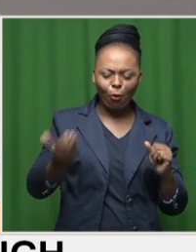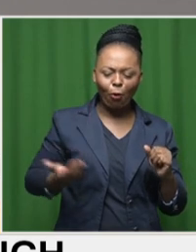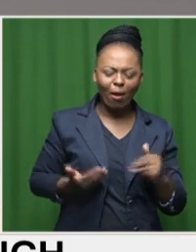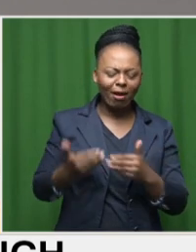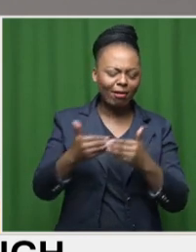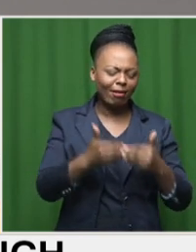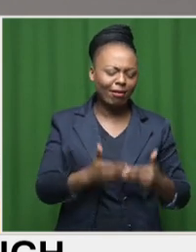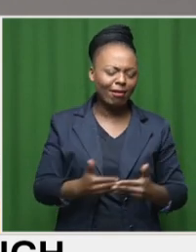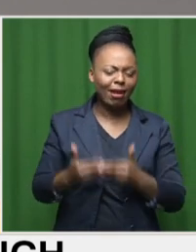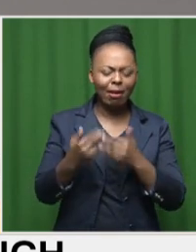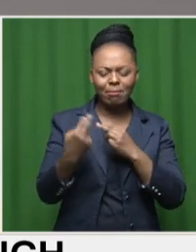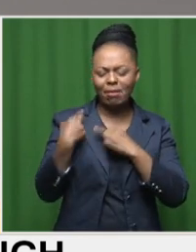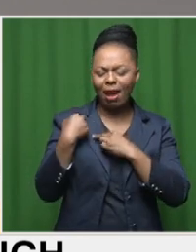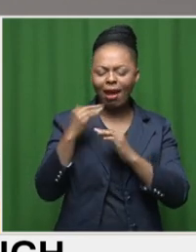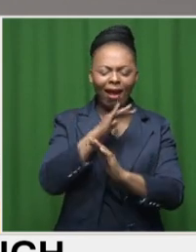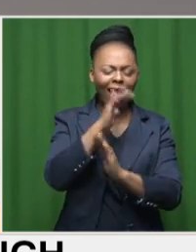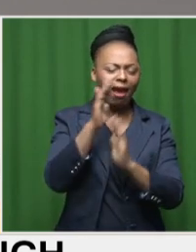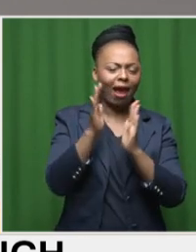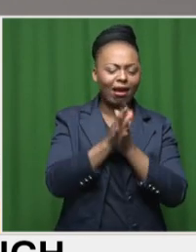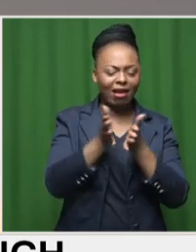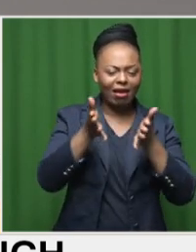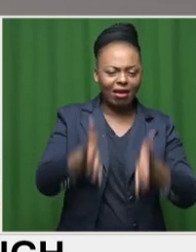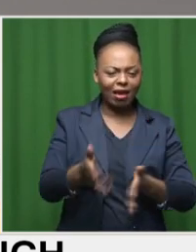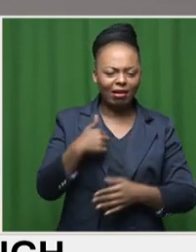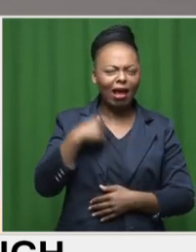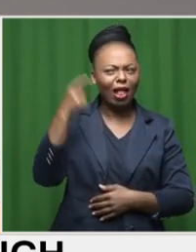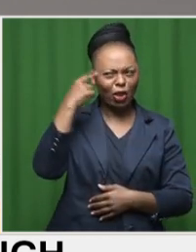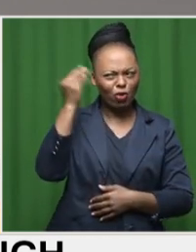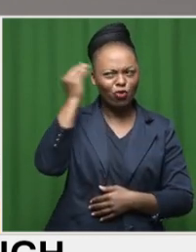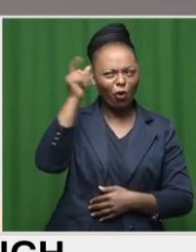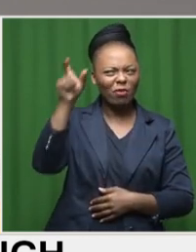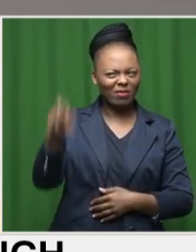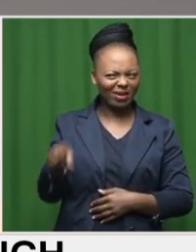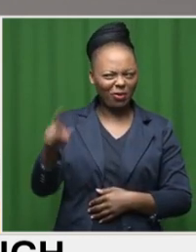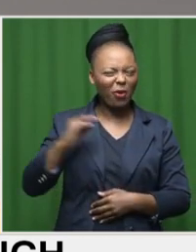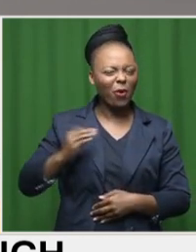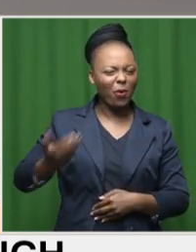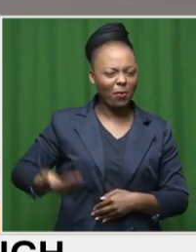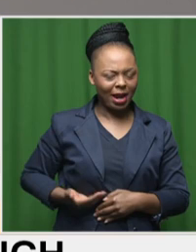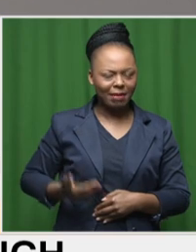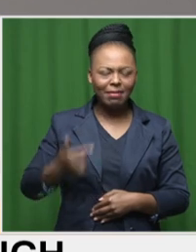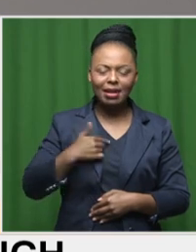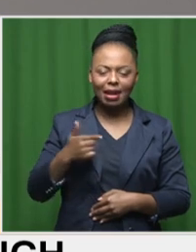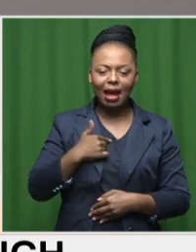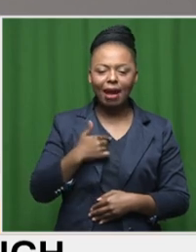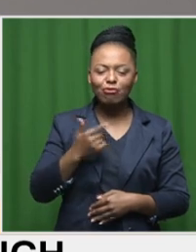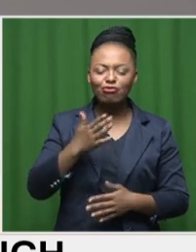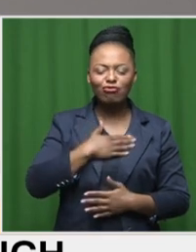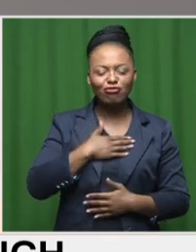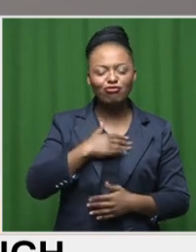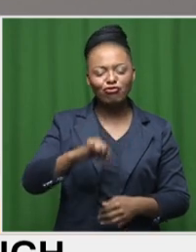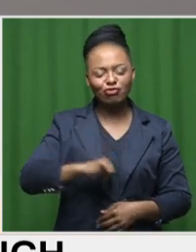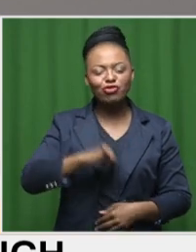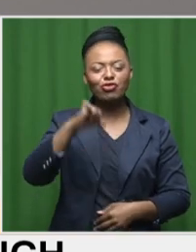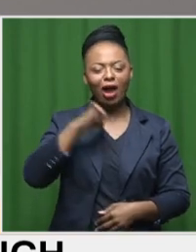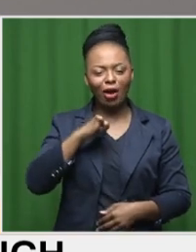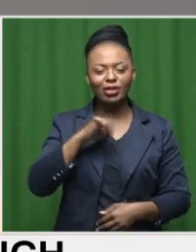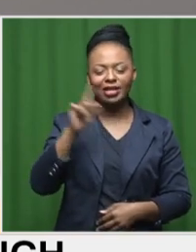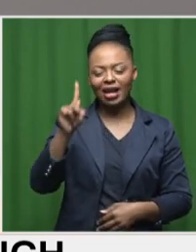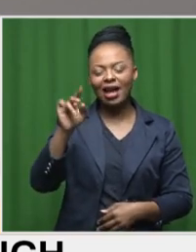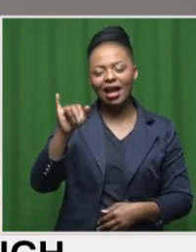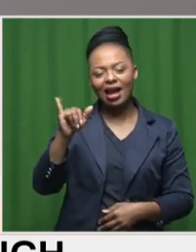everything here. And I think you all know her. And I'm so proud of Carol And mm-hmm. I know she has a big heart